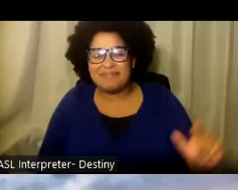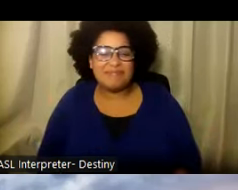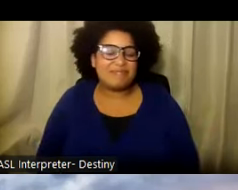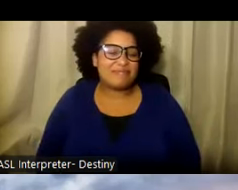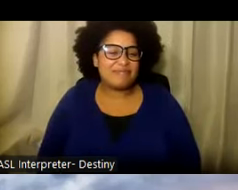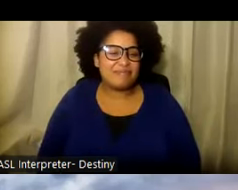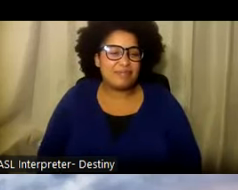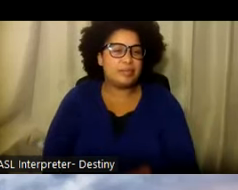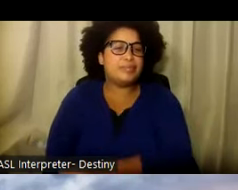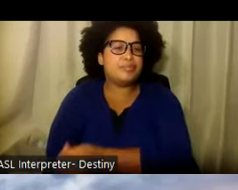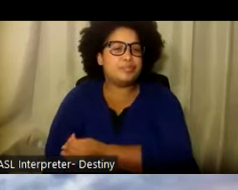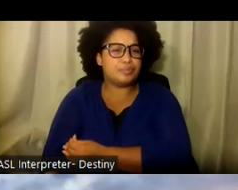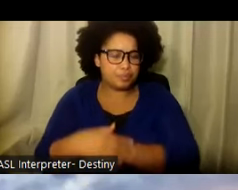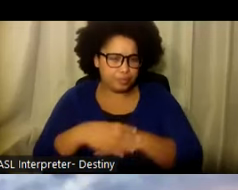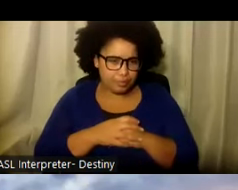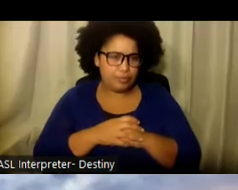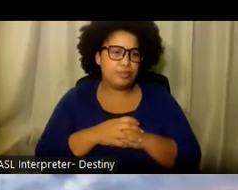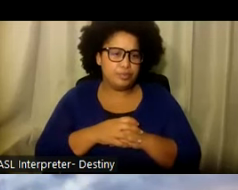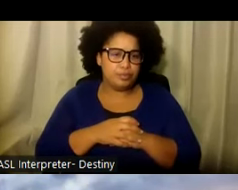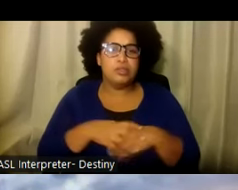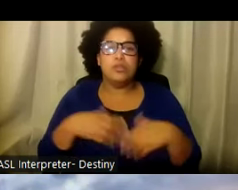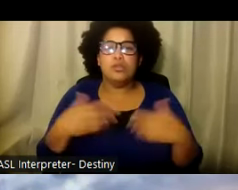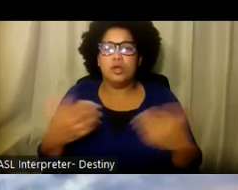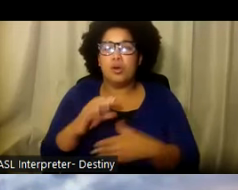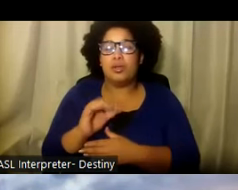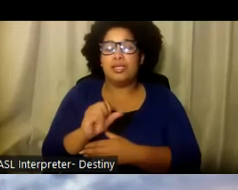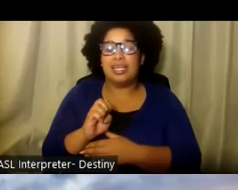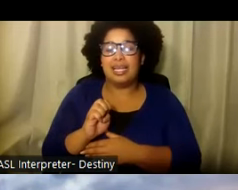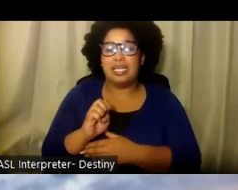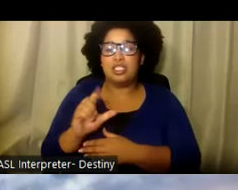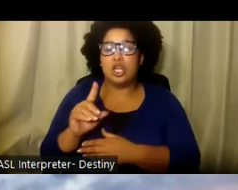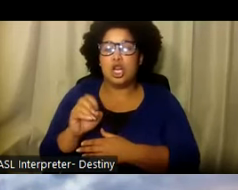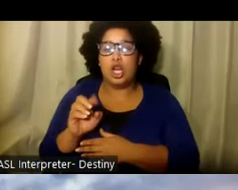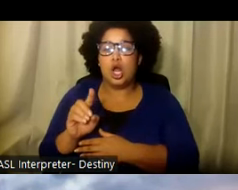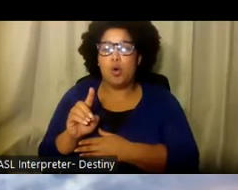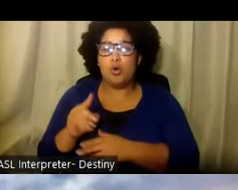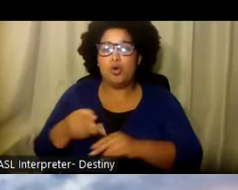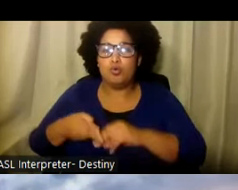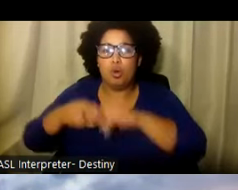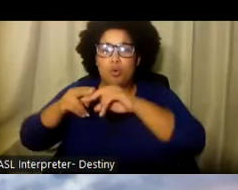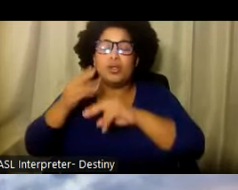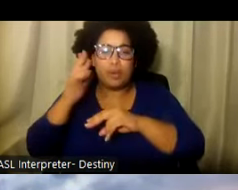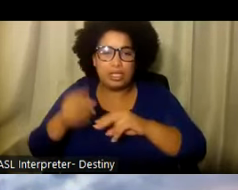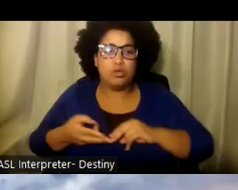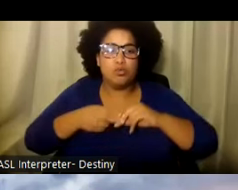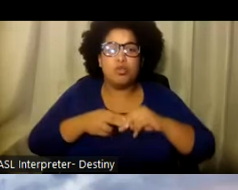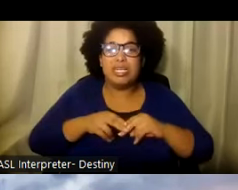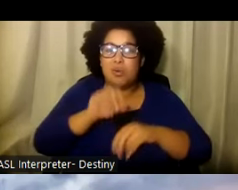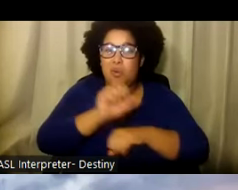Based on projected regional center caseload growth, it is estimated that we will need to increase the workforce by